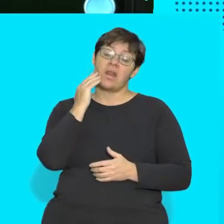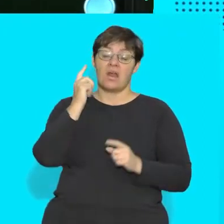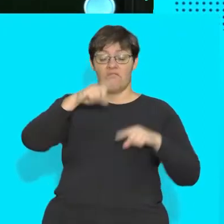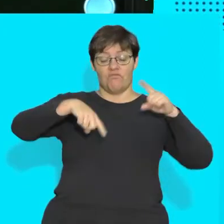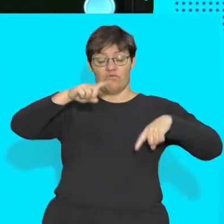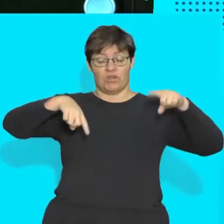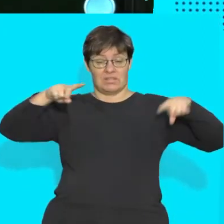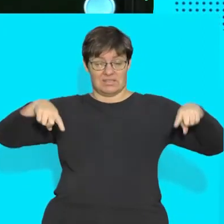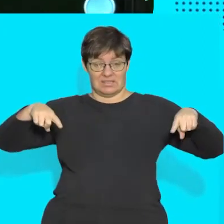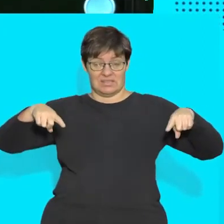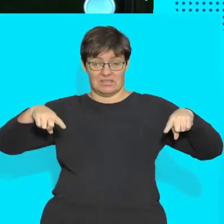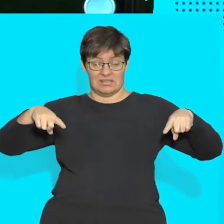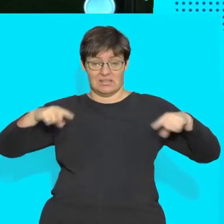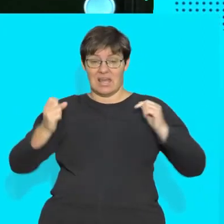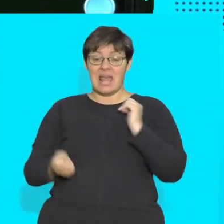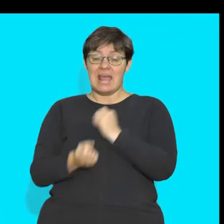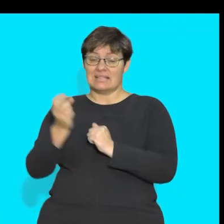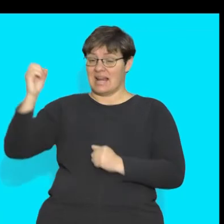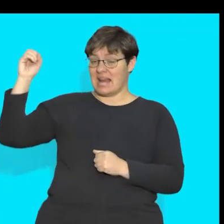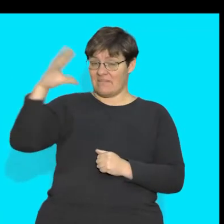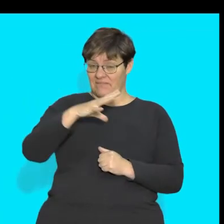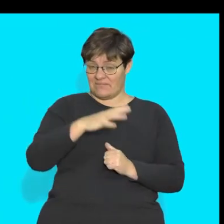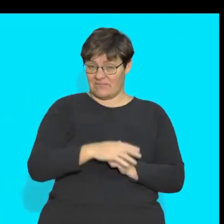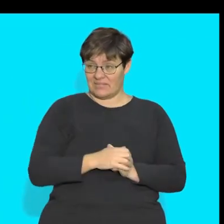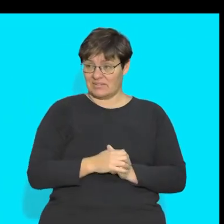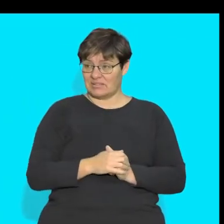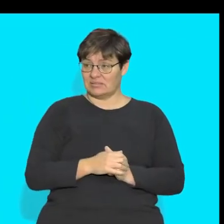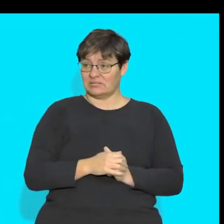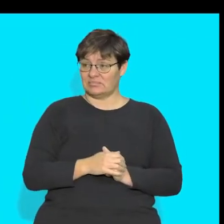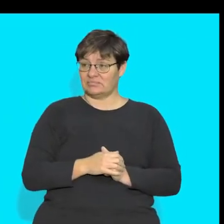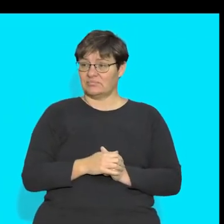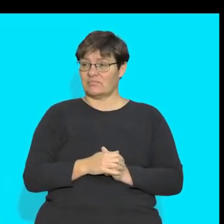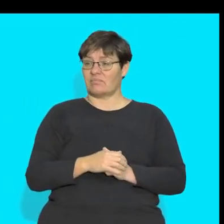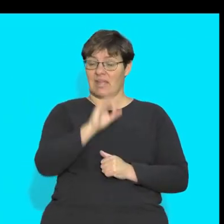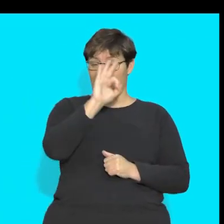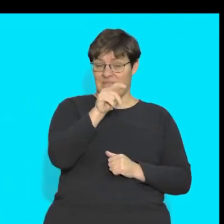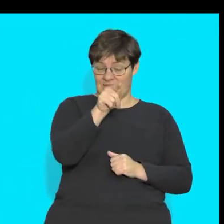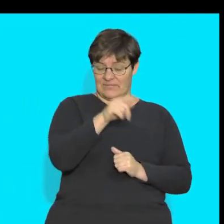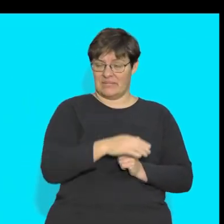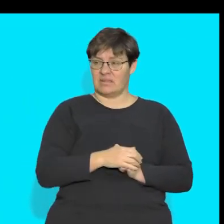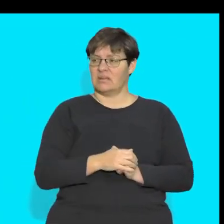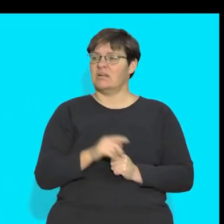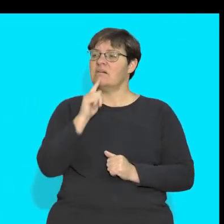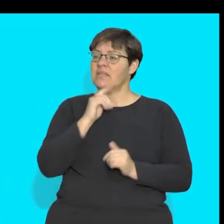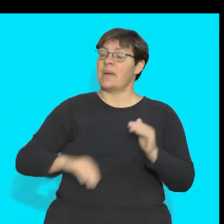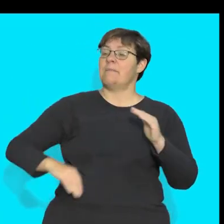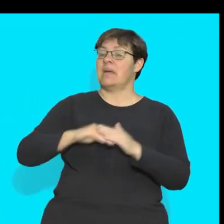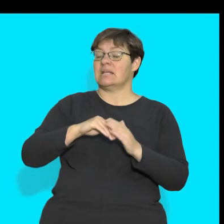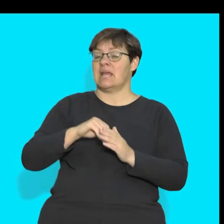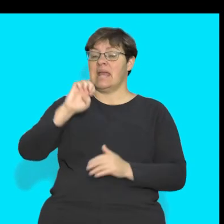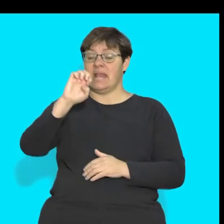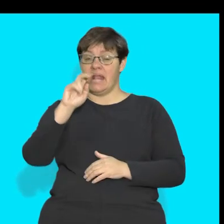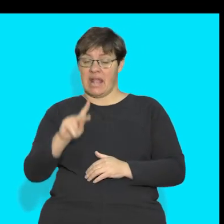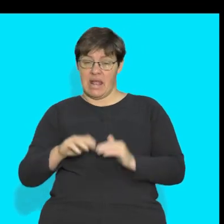When the frequency of the incident light, so this is the frequency of light we're using, so that's F. The